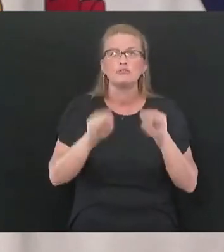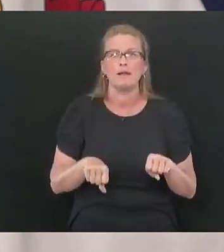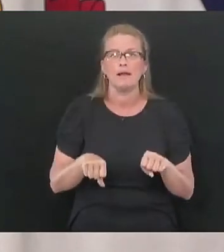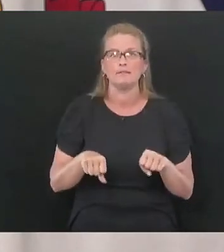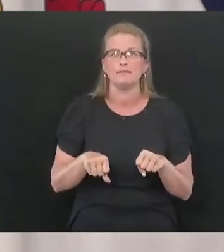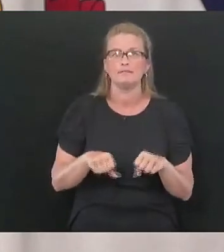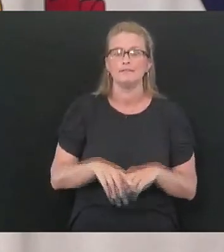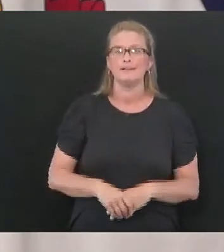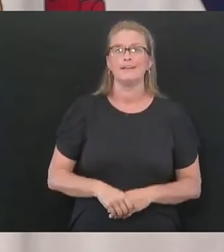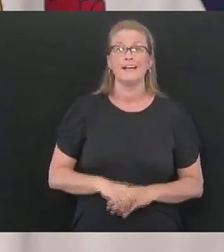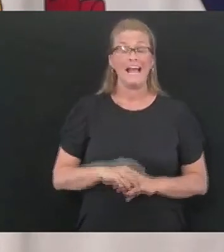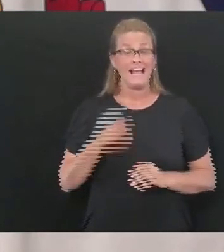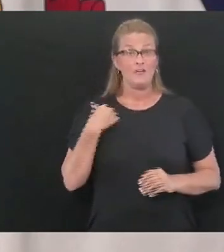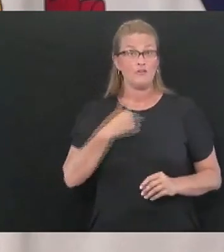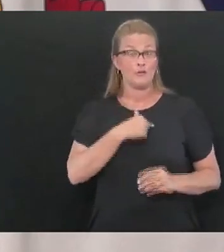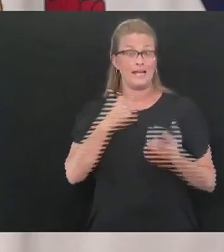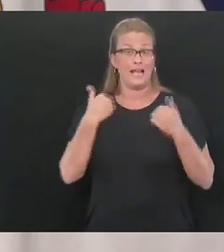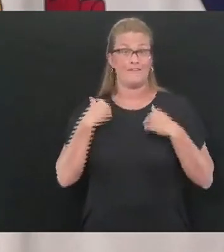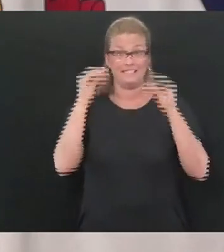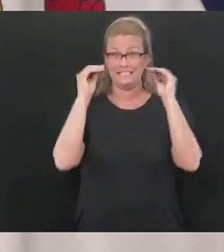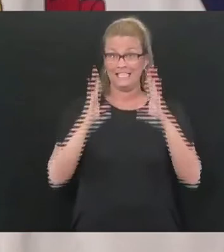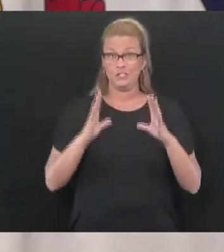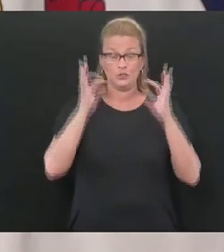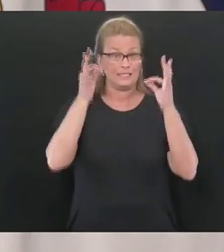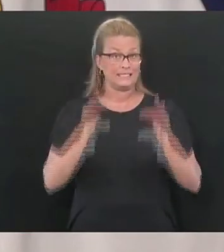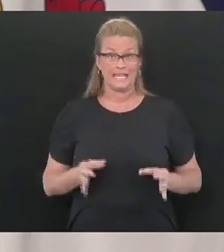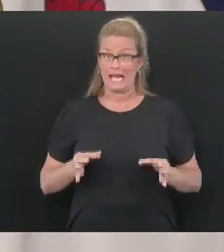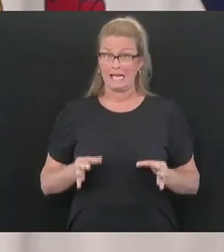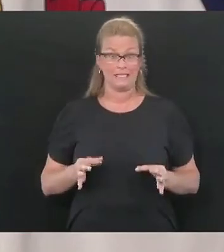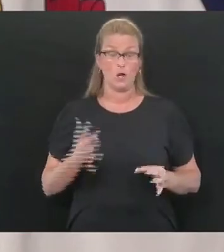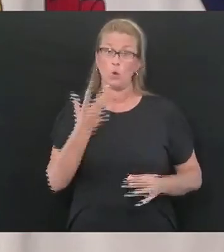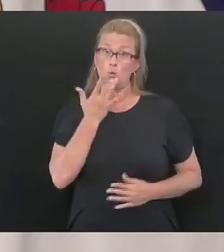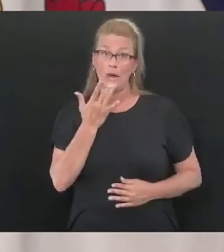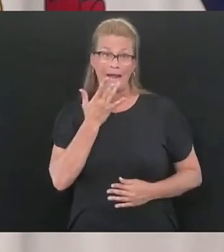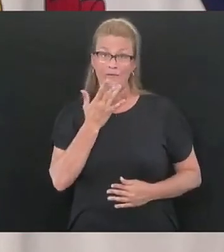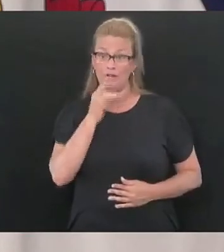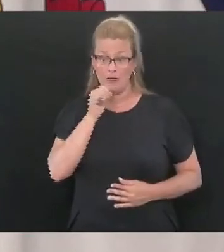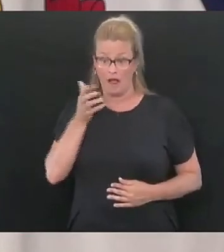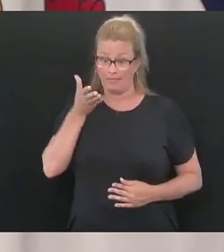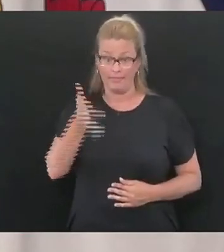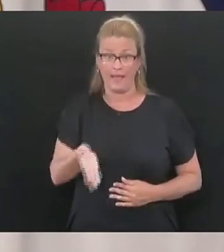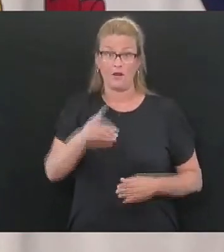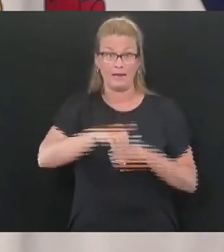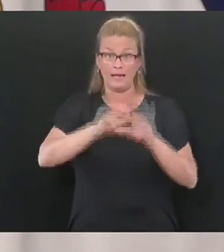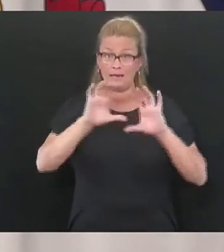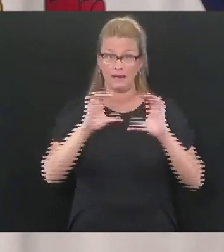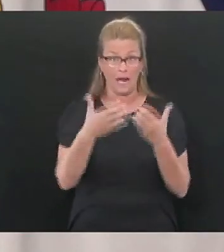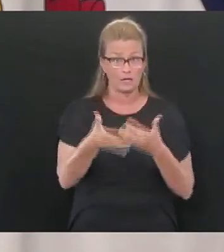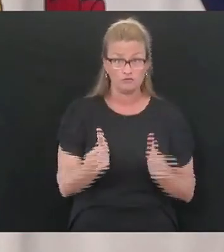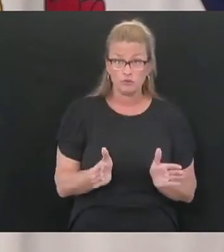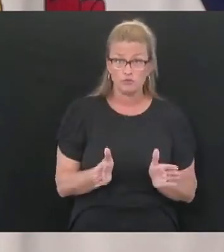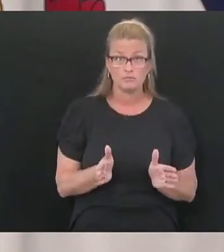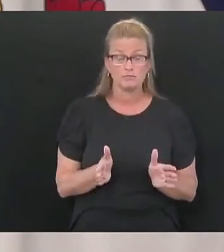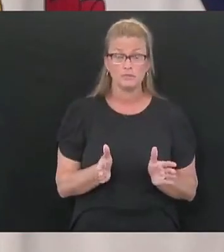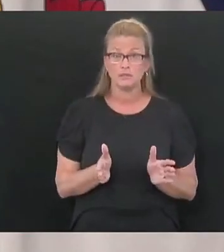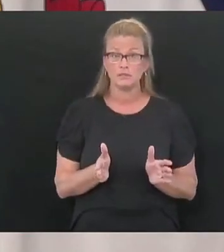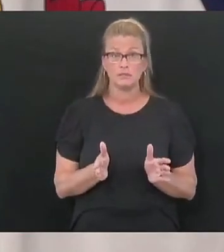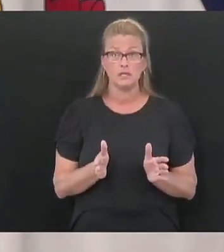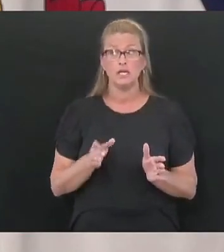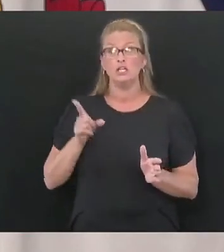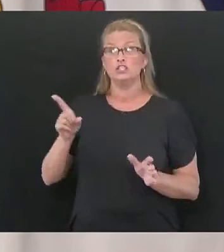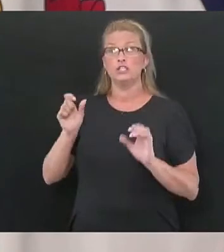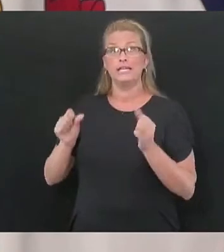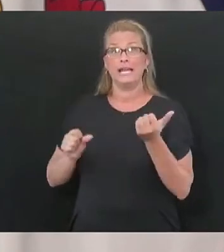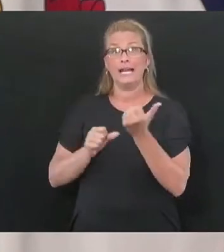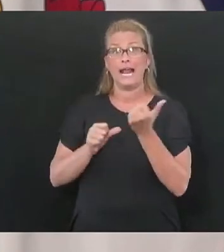it. If we have a teacher that decides that she would rather not be there, then she's going to be able to aid and